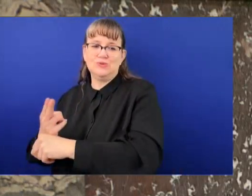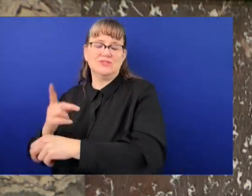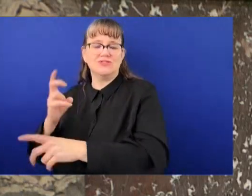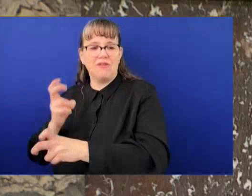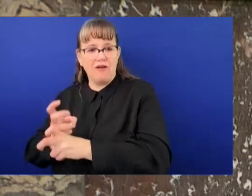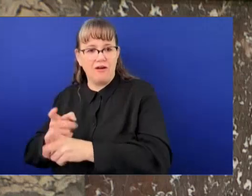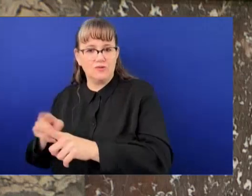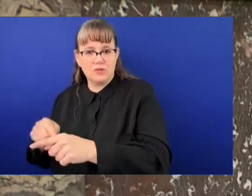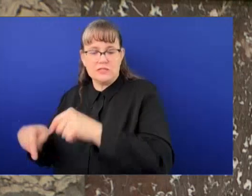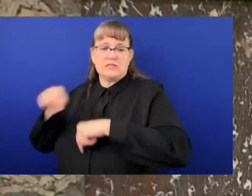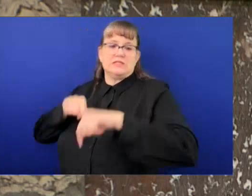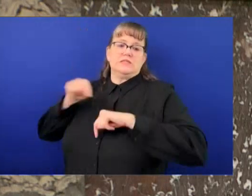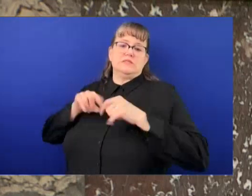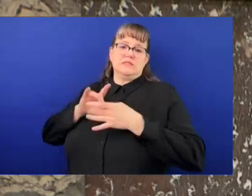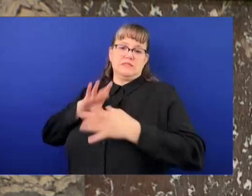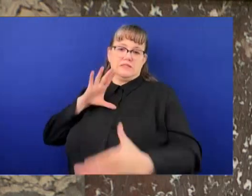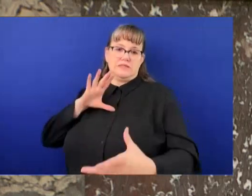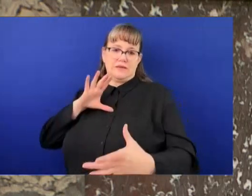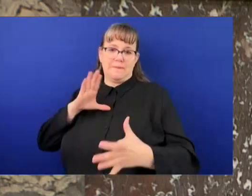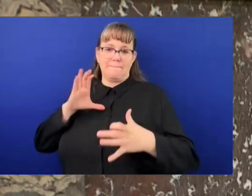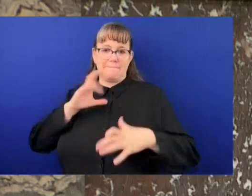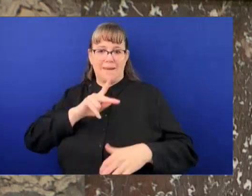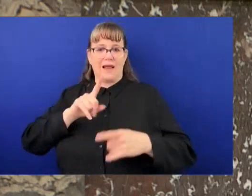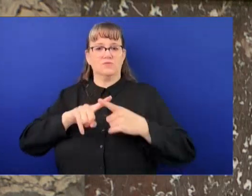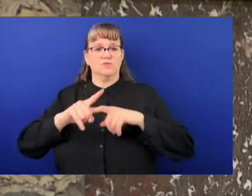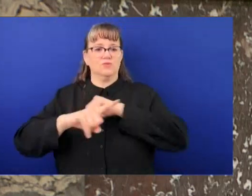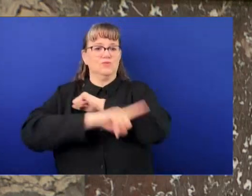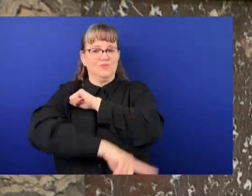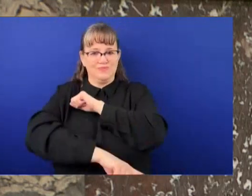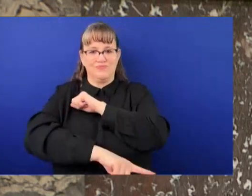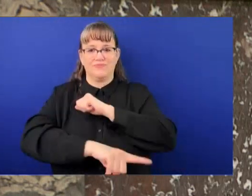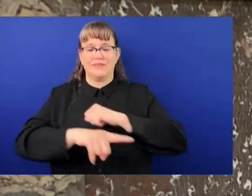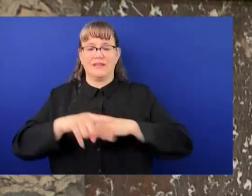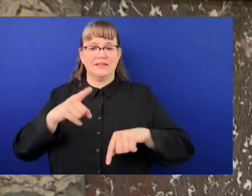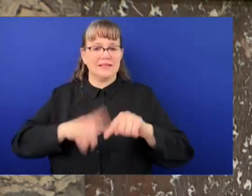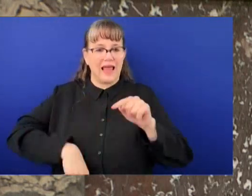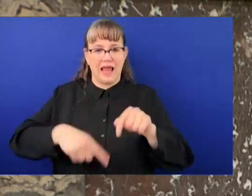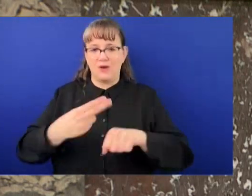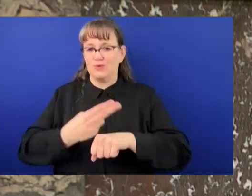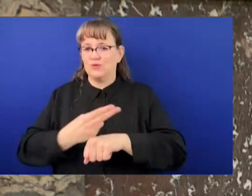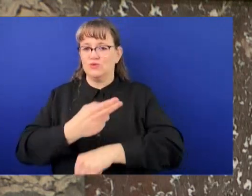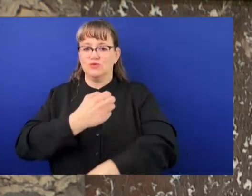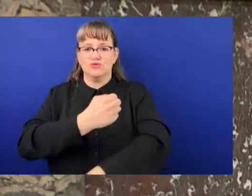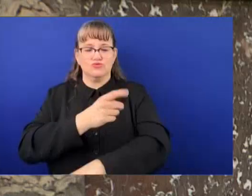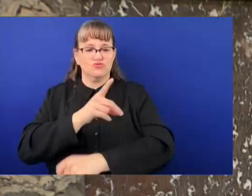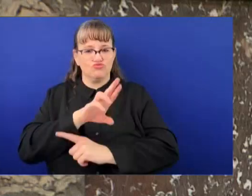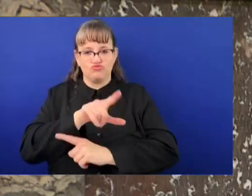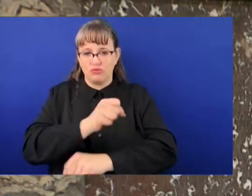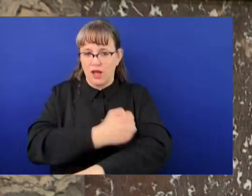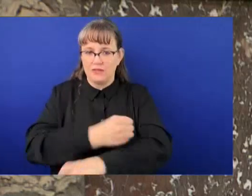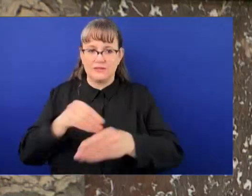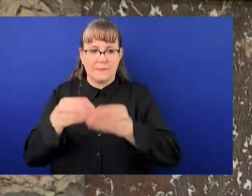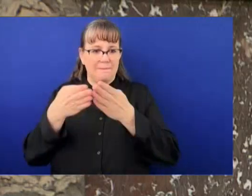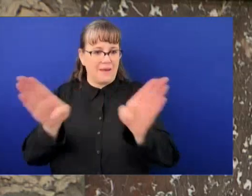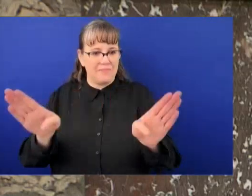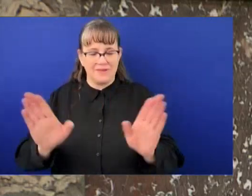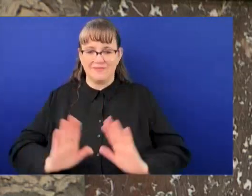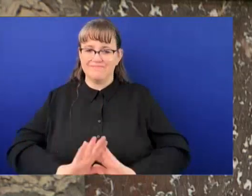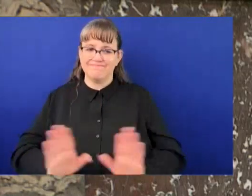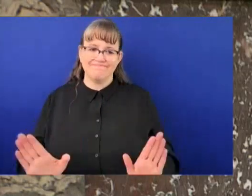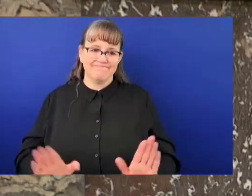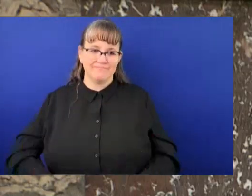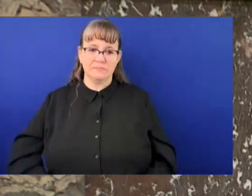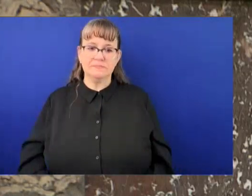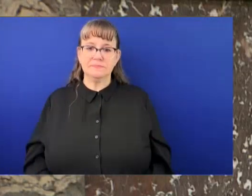try everything we can to support people getting into treatment, saving their lives. Members, please